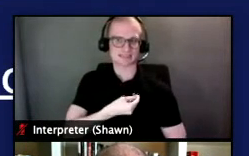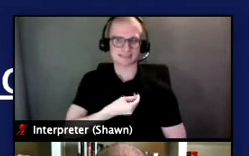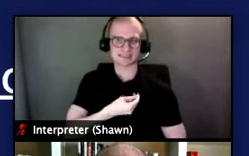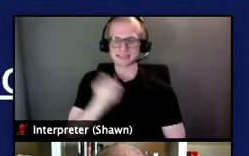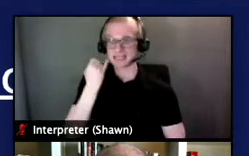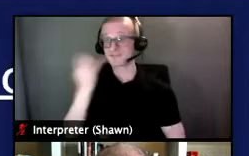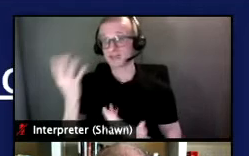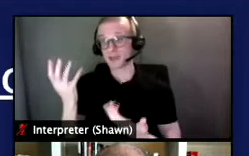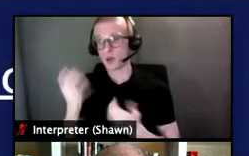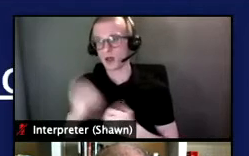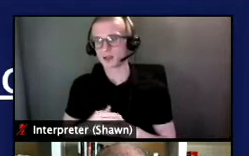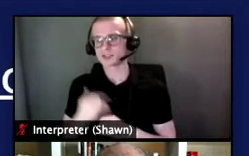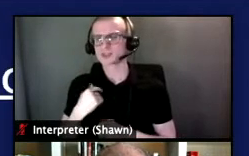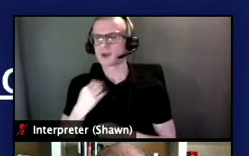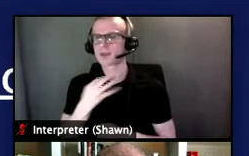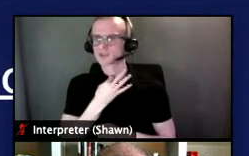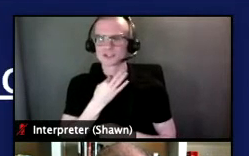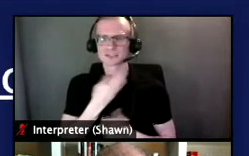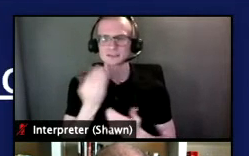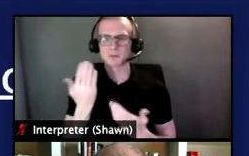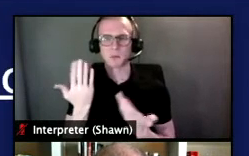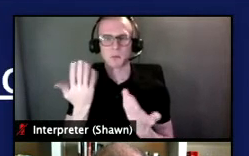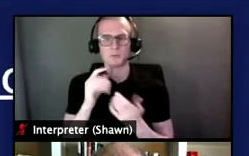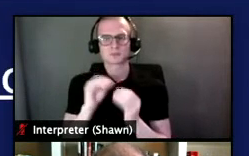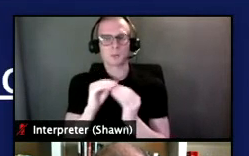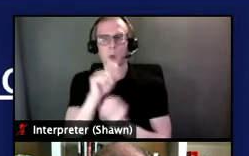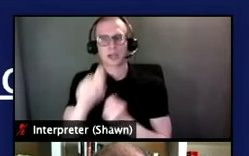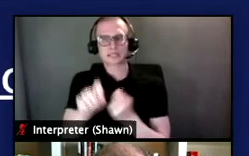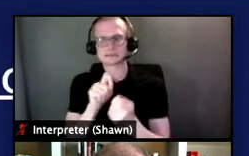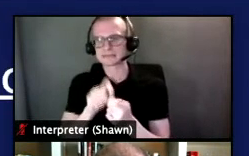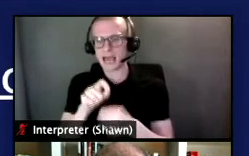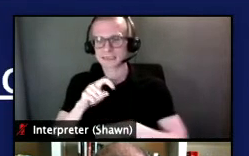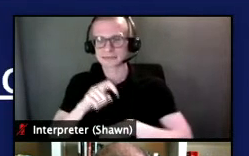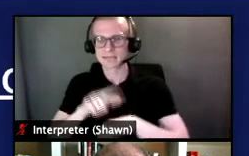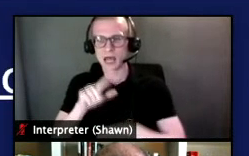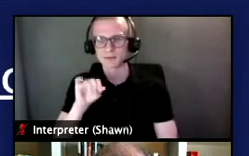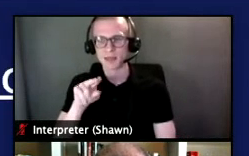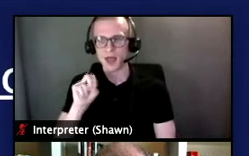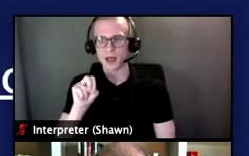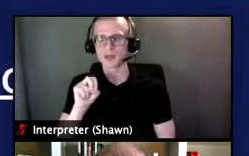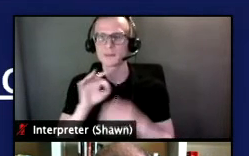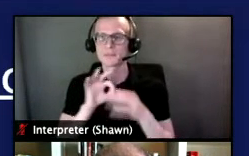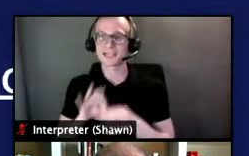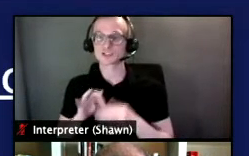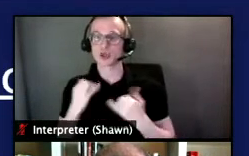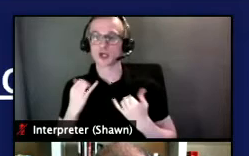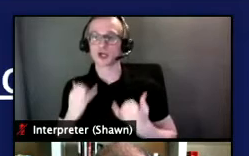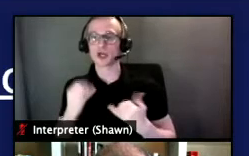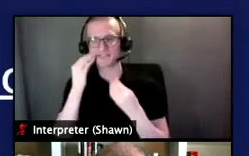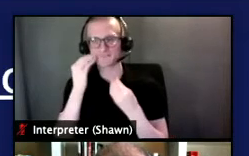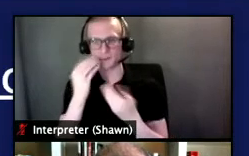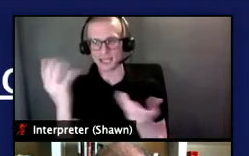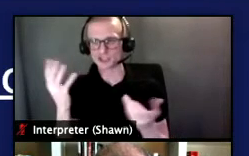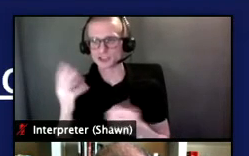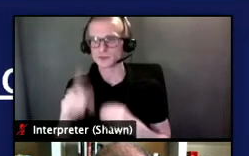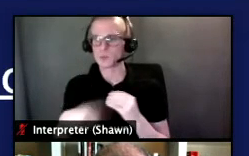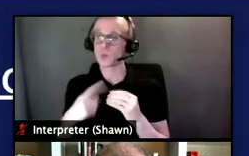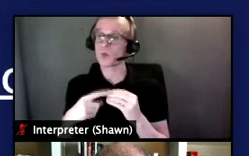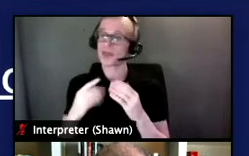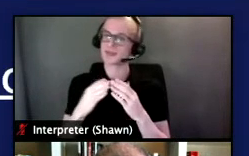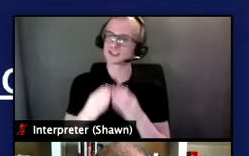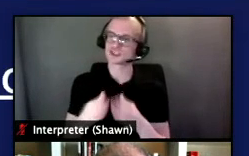exactly are we thinking on the timeline here, just based on current information? When might people of the general public might be able to go to like their